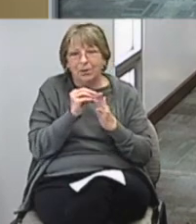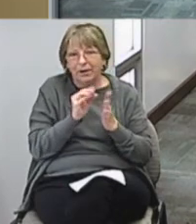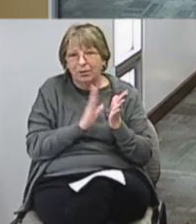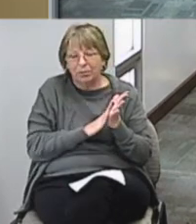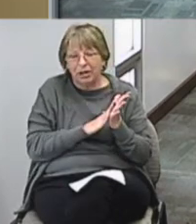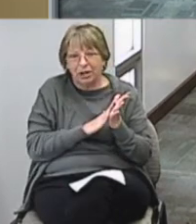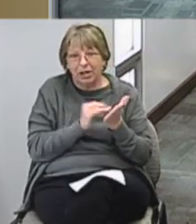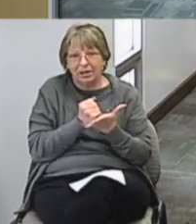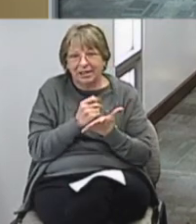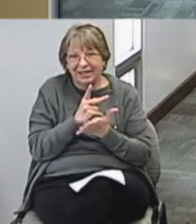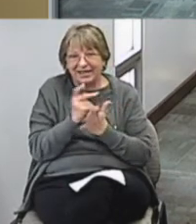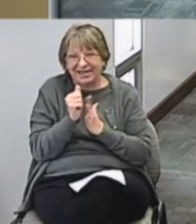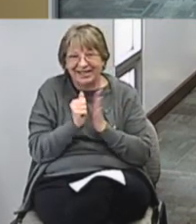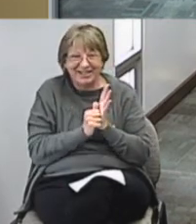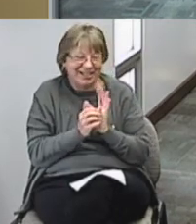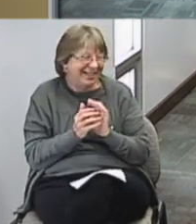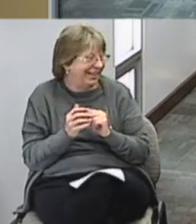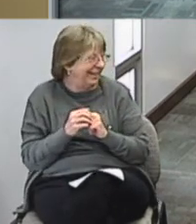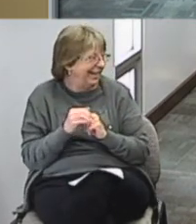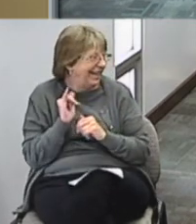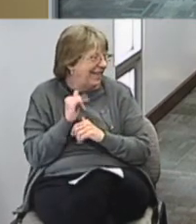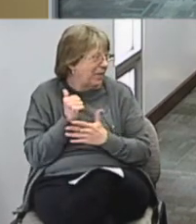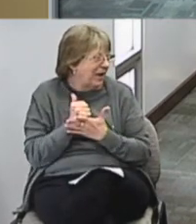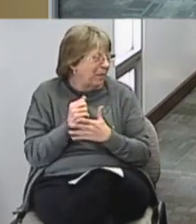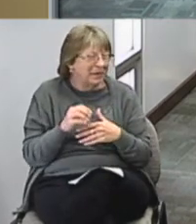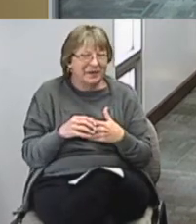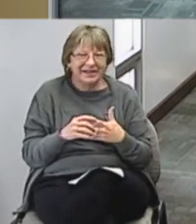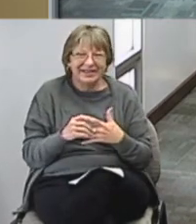agenda. That would help. Oh.